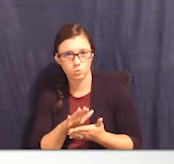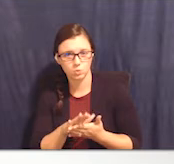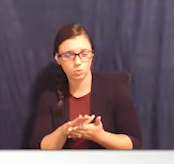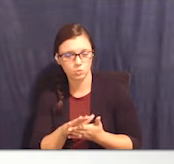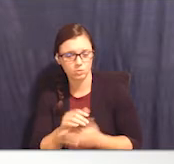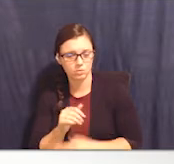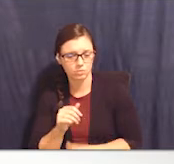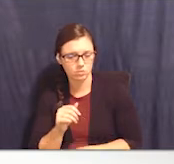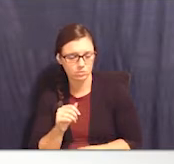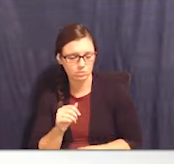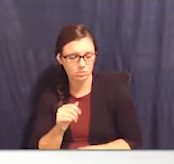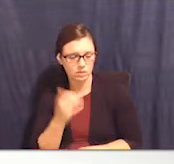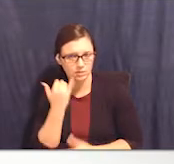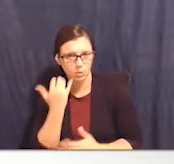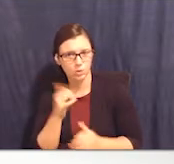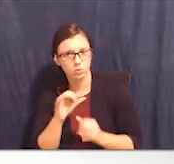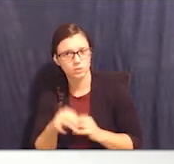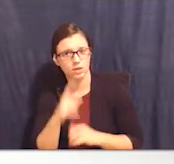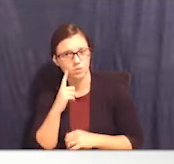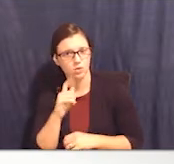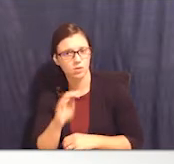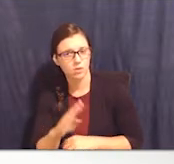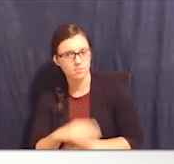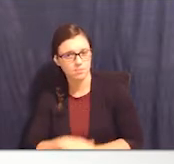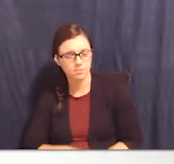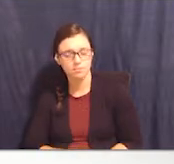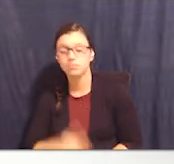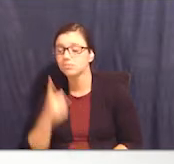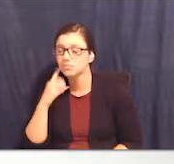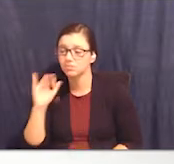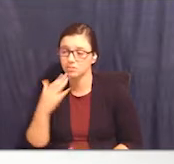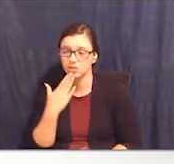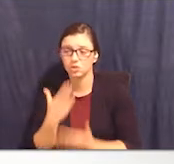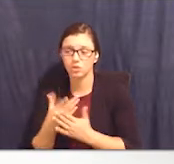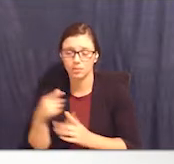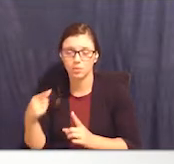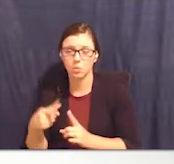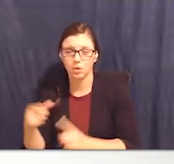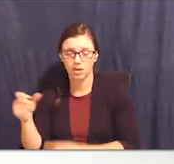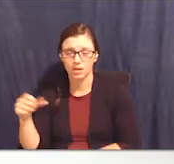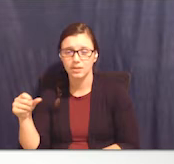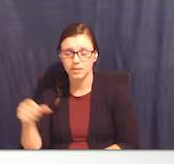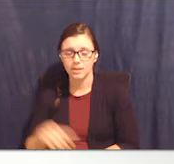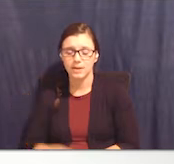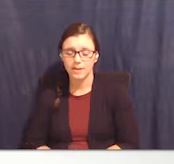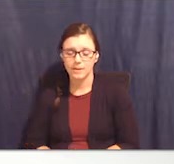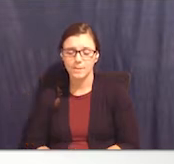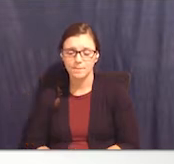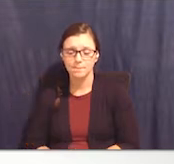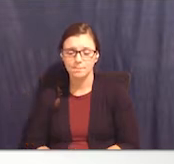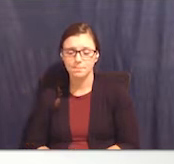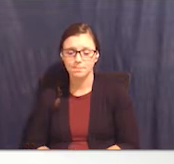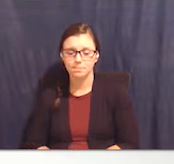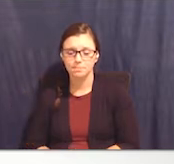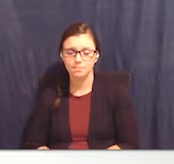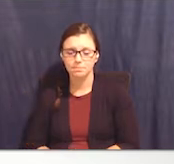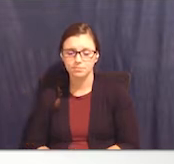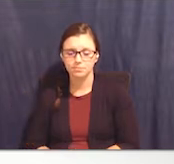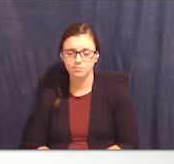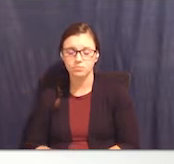that is used for other organizations. Have you seen that in the ones you work with? Is that ever